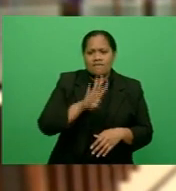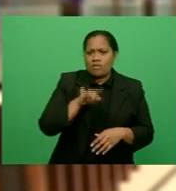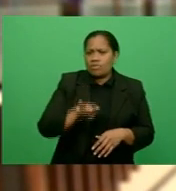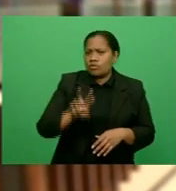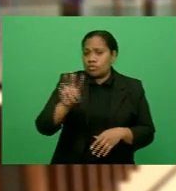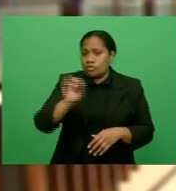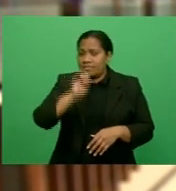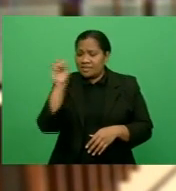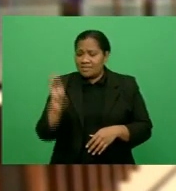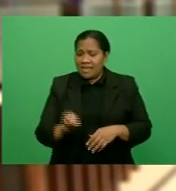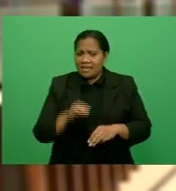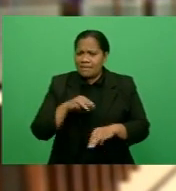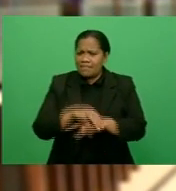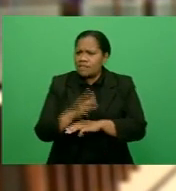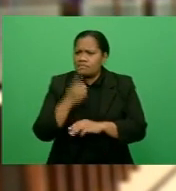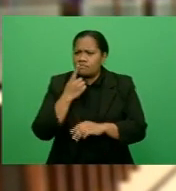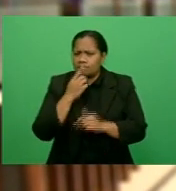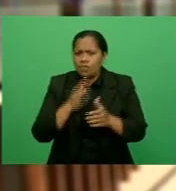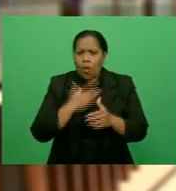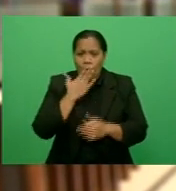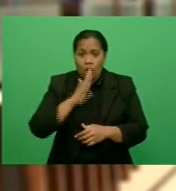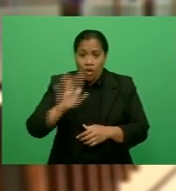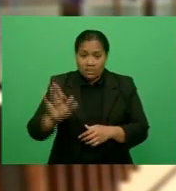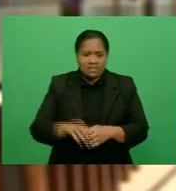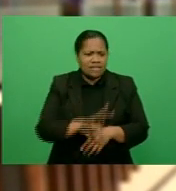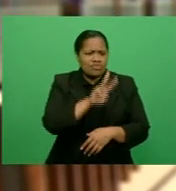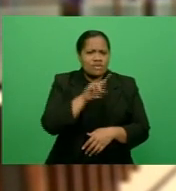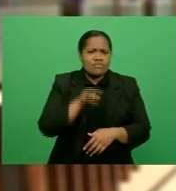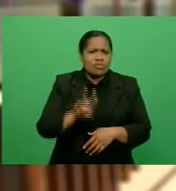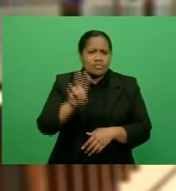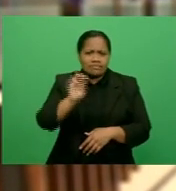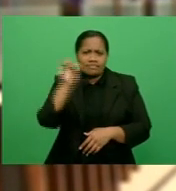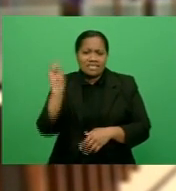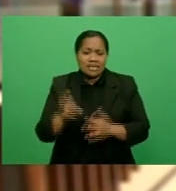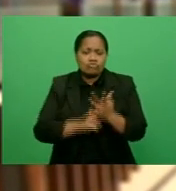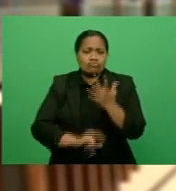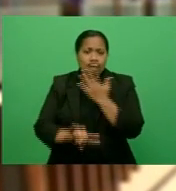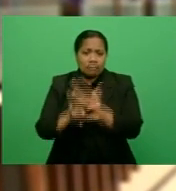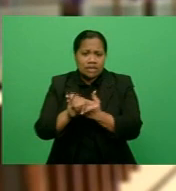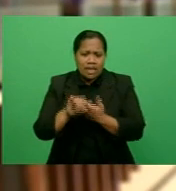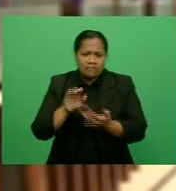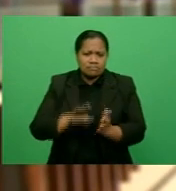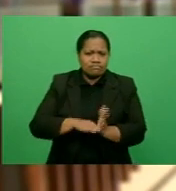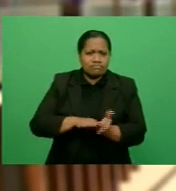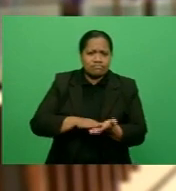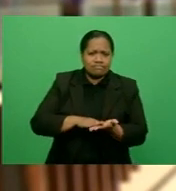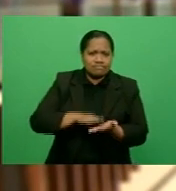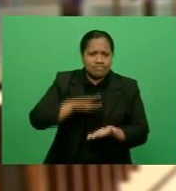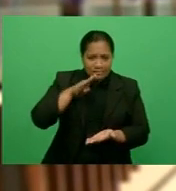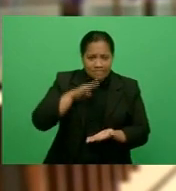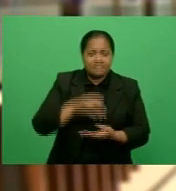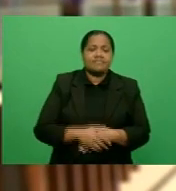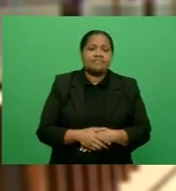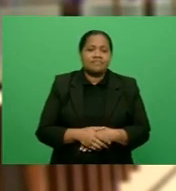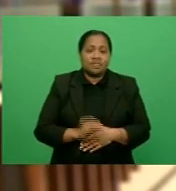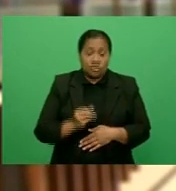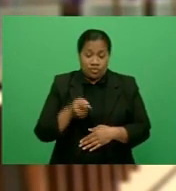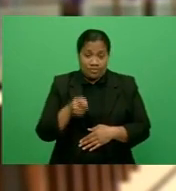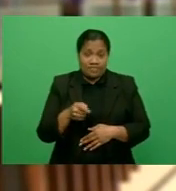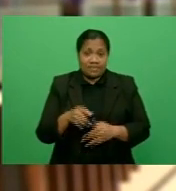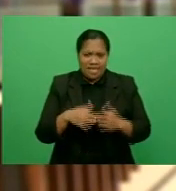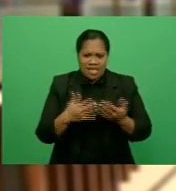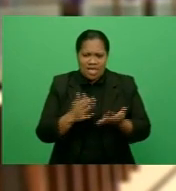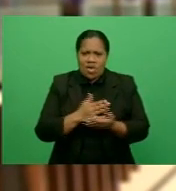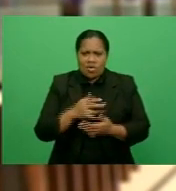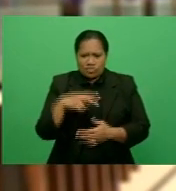in August, following July's 3.2% increase. This validates the Reserve Bank's commitment to keep monetary